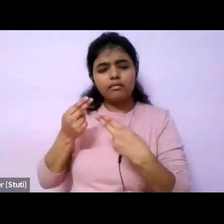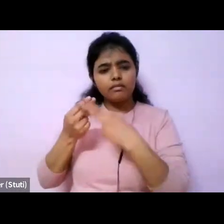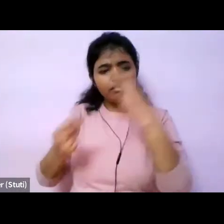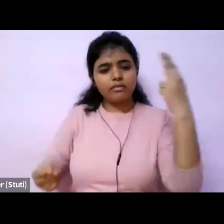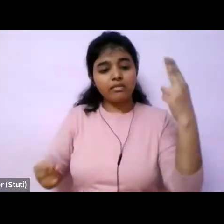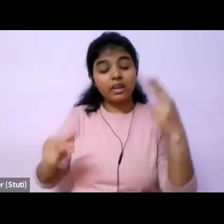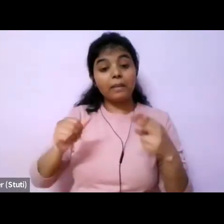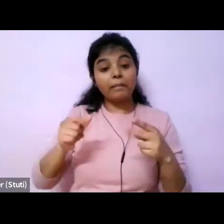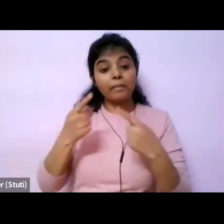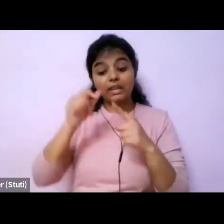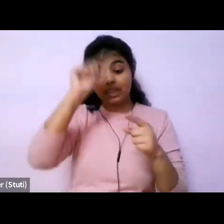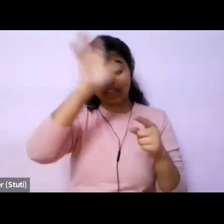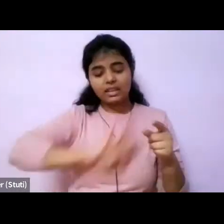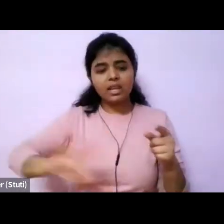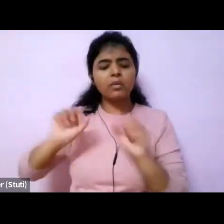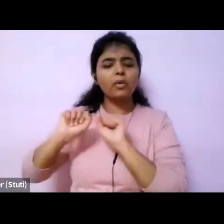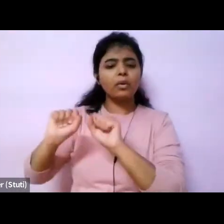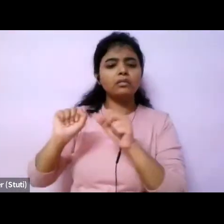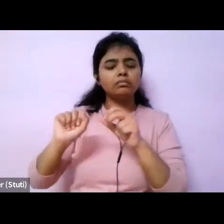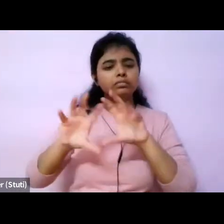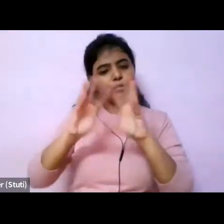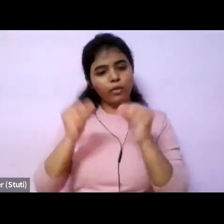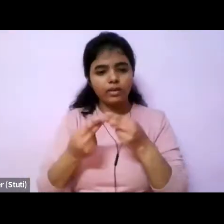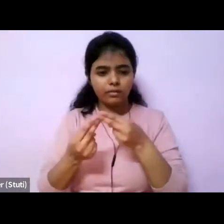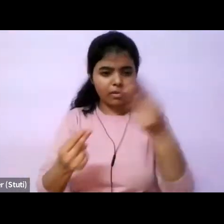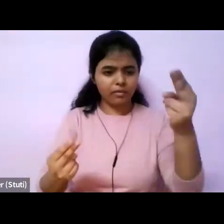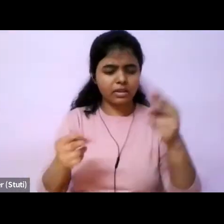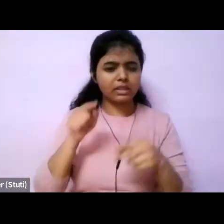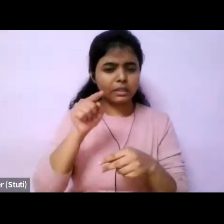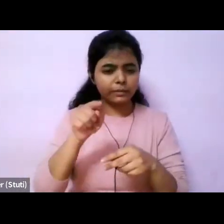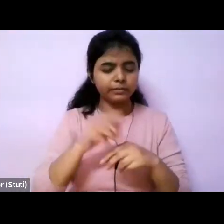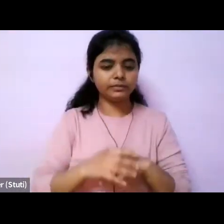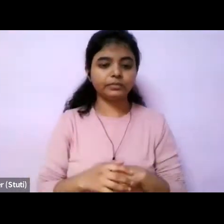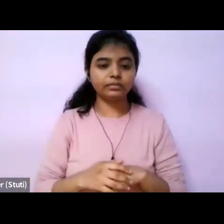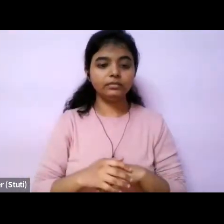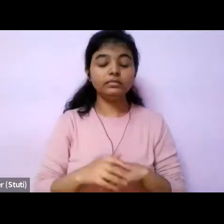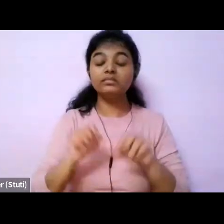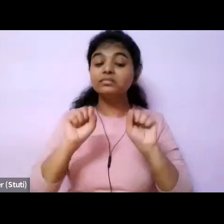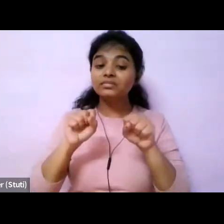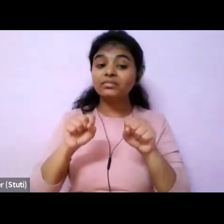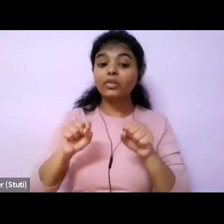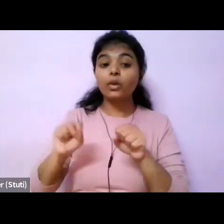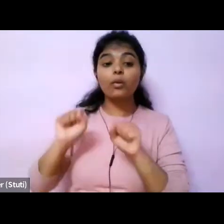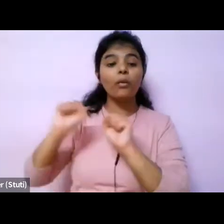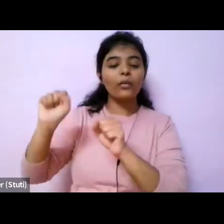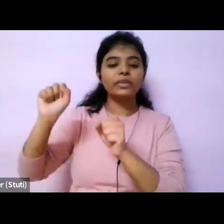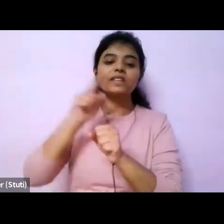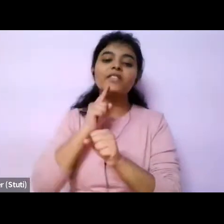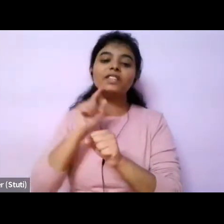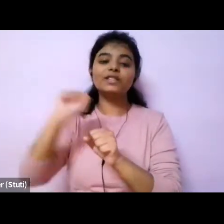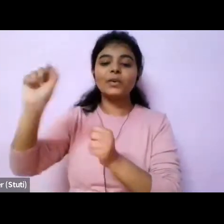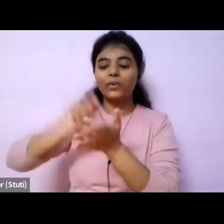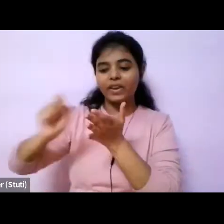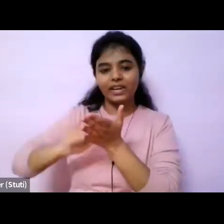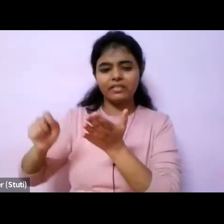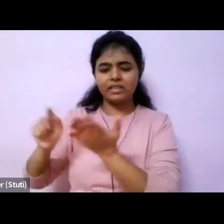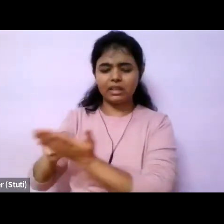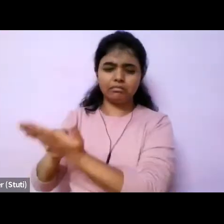India? Right. When I was reading the narrative, I think one of